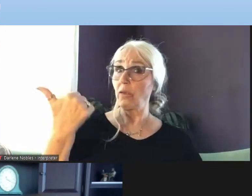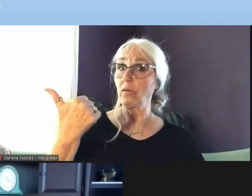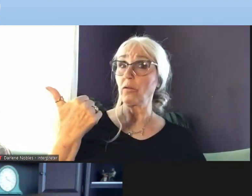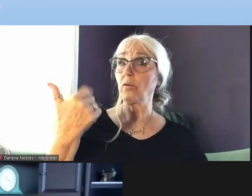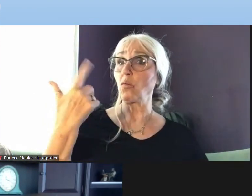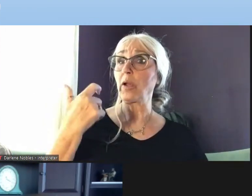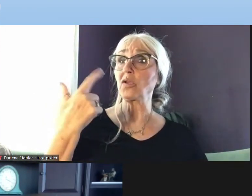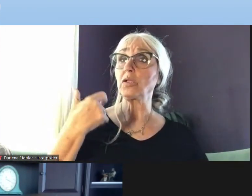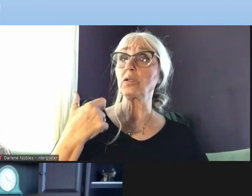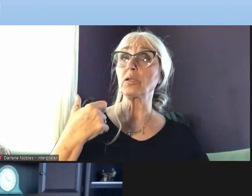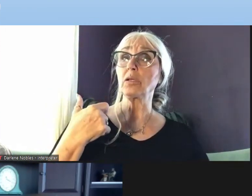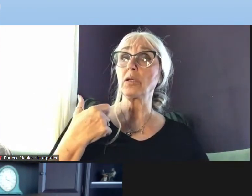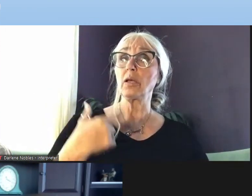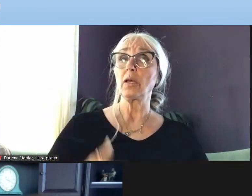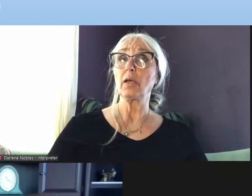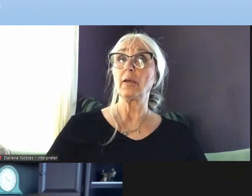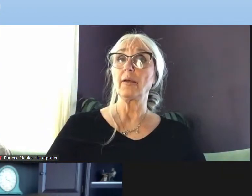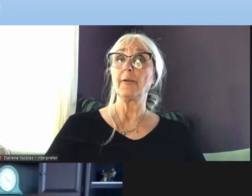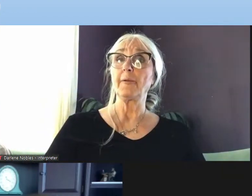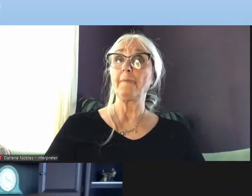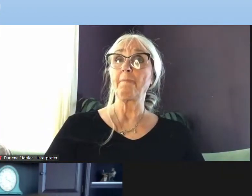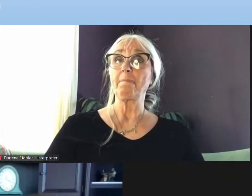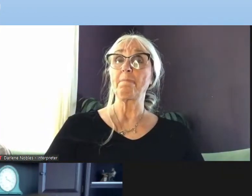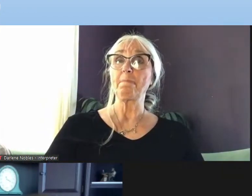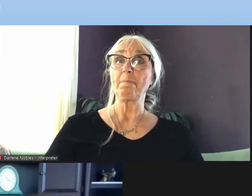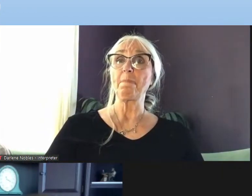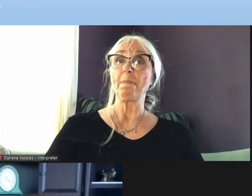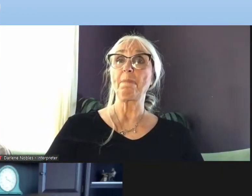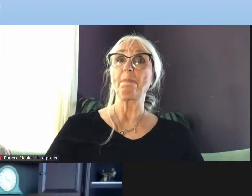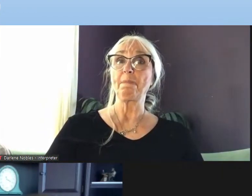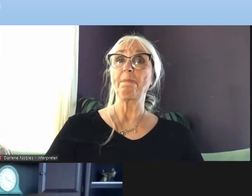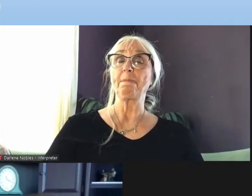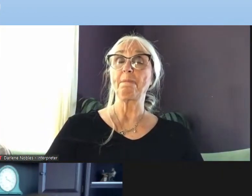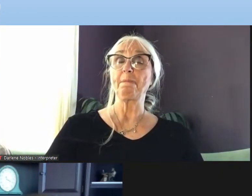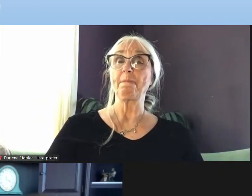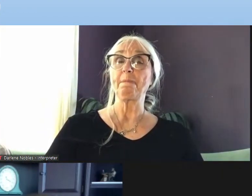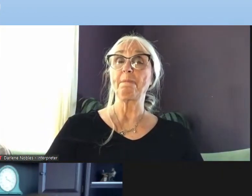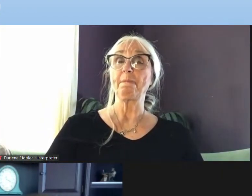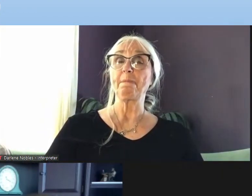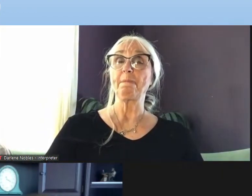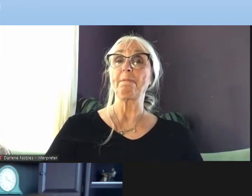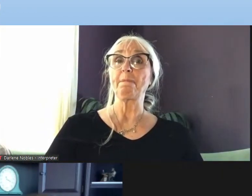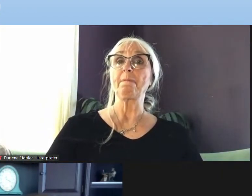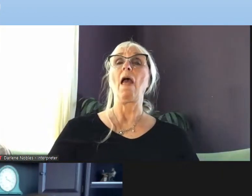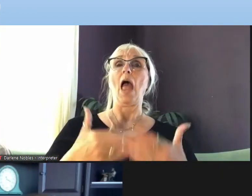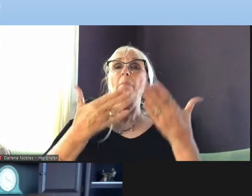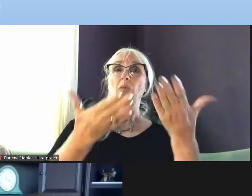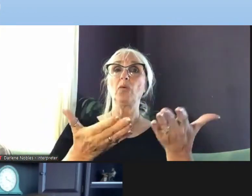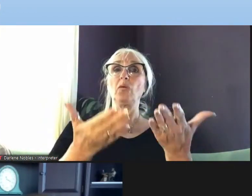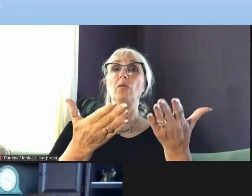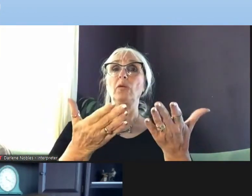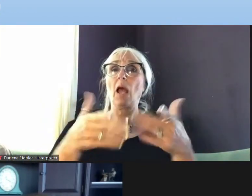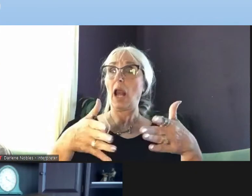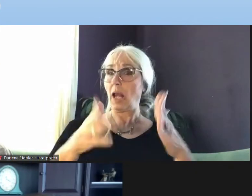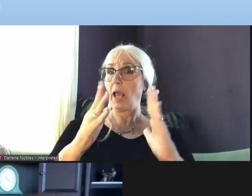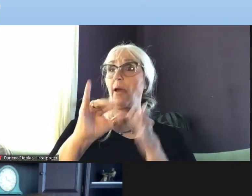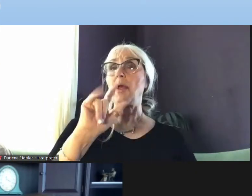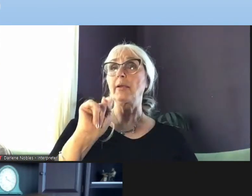this? All right, what's the pleasure of the court? Move to allow IT to